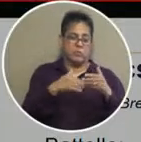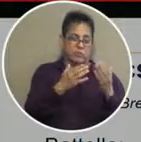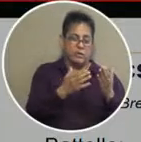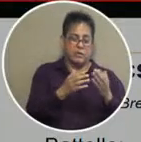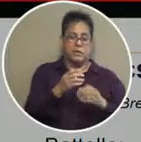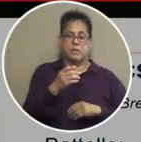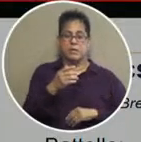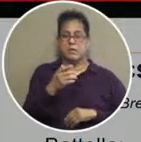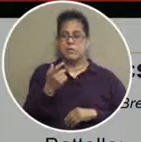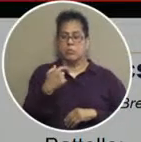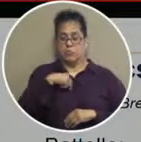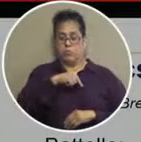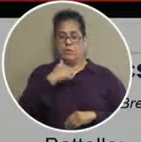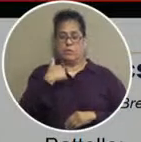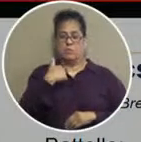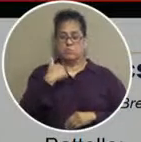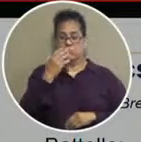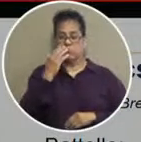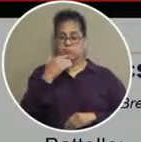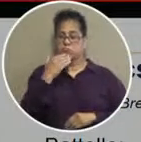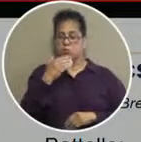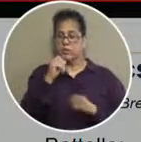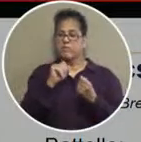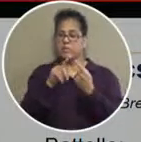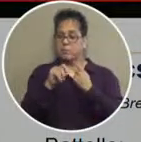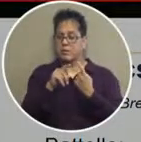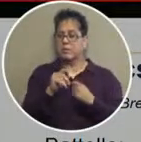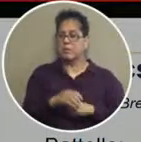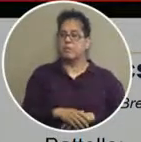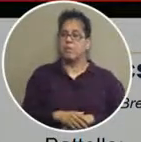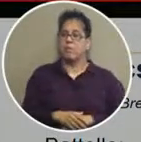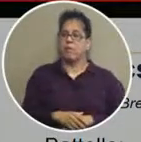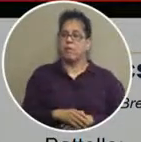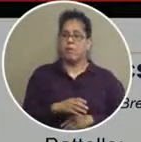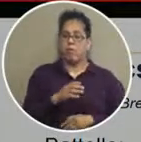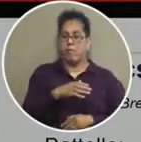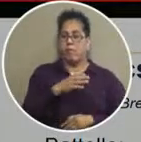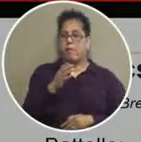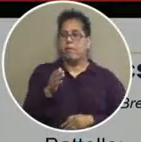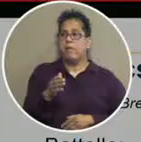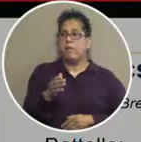them? And we had gotten pretty good feedback on that. Next slide.